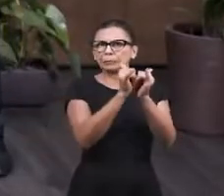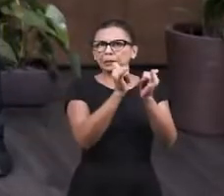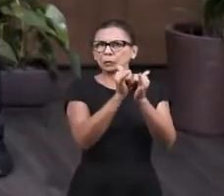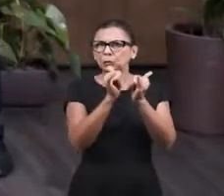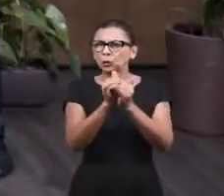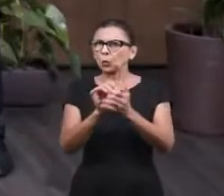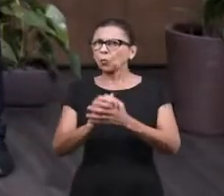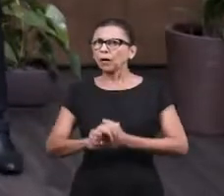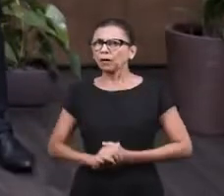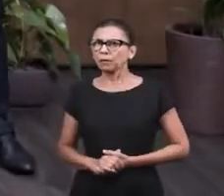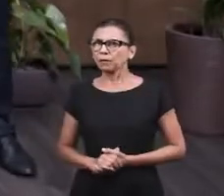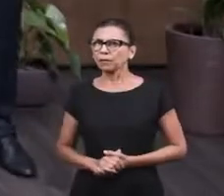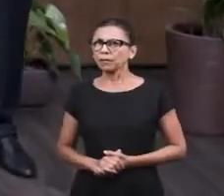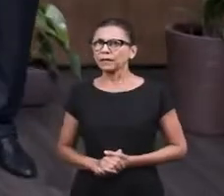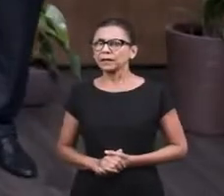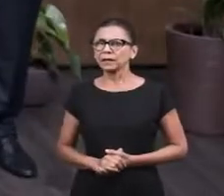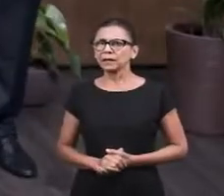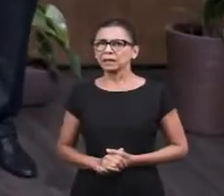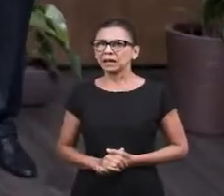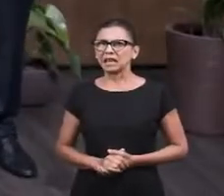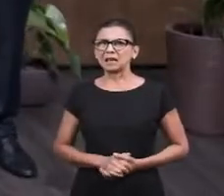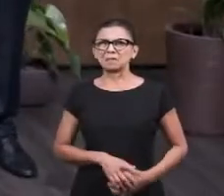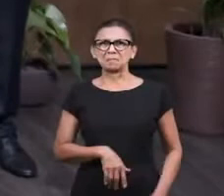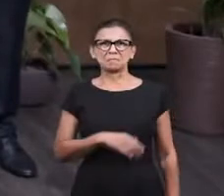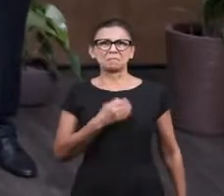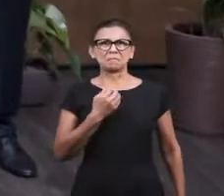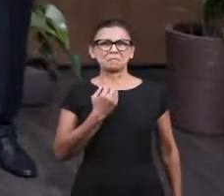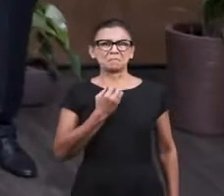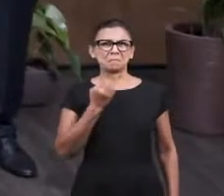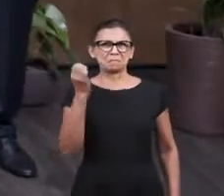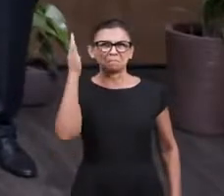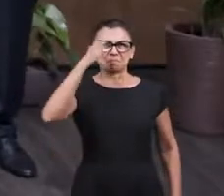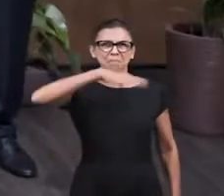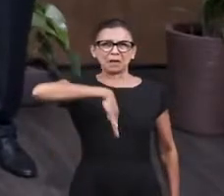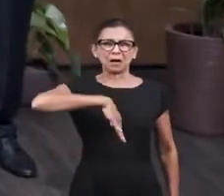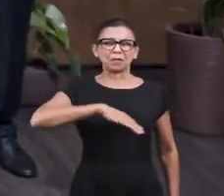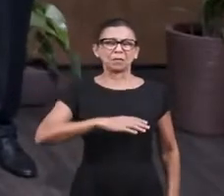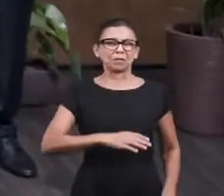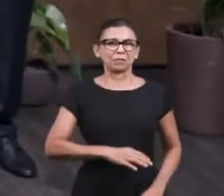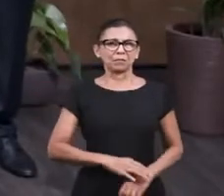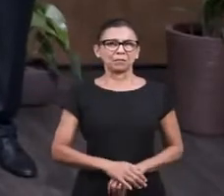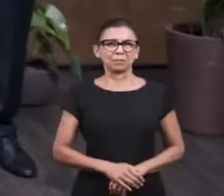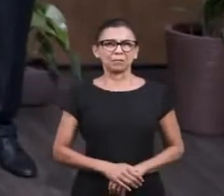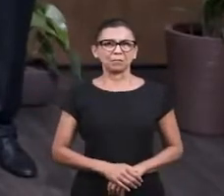in the worst way. He is known as the wicked servant.